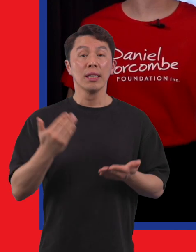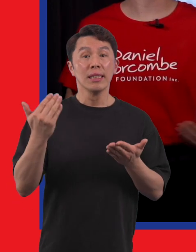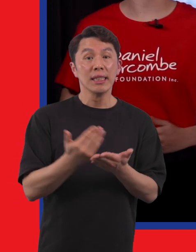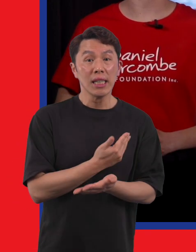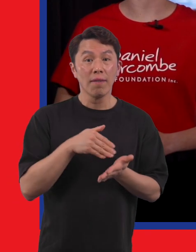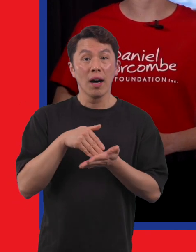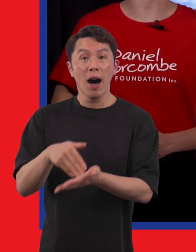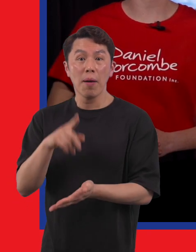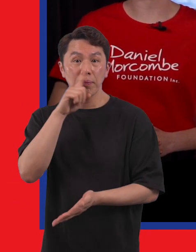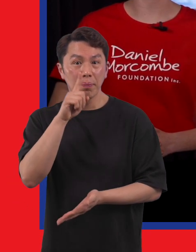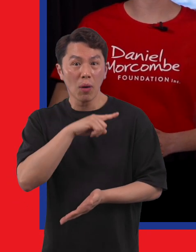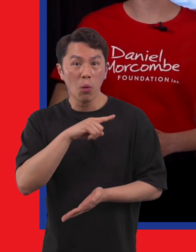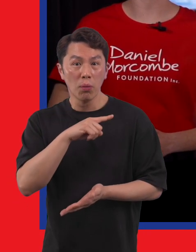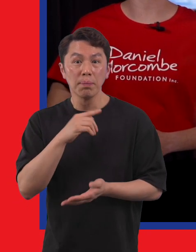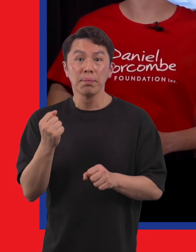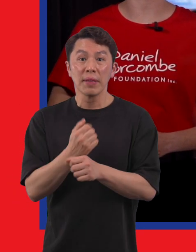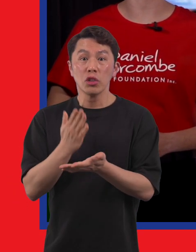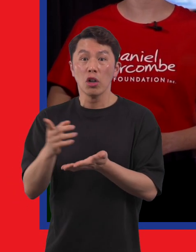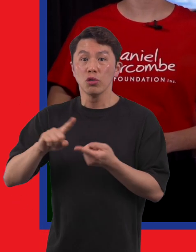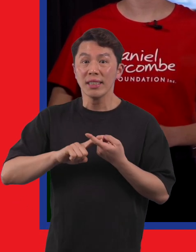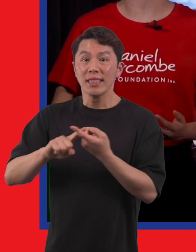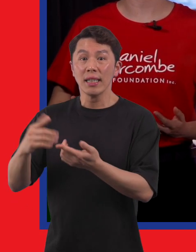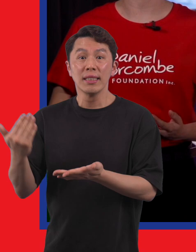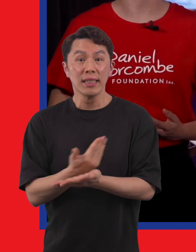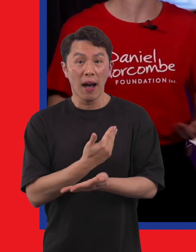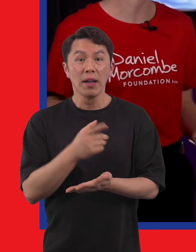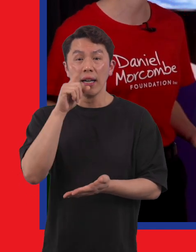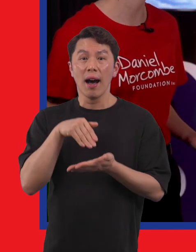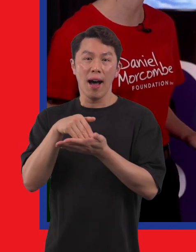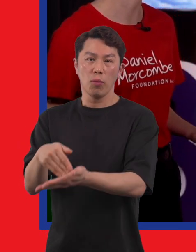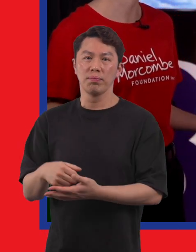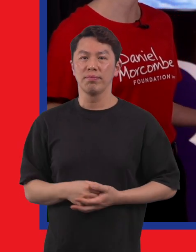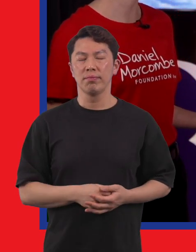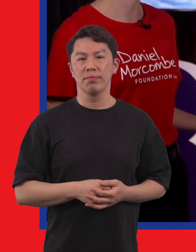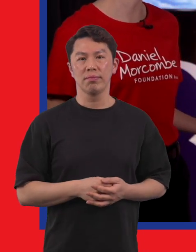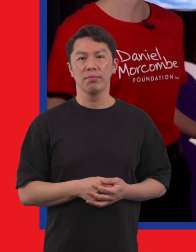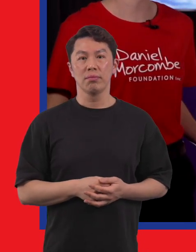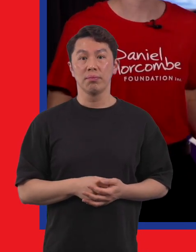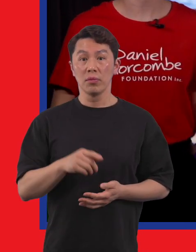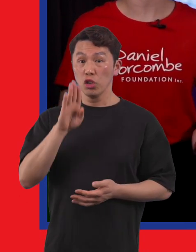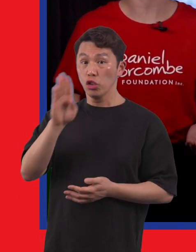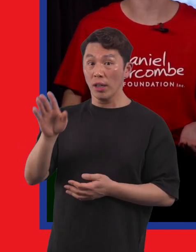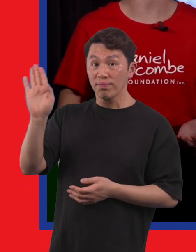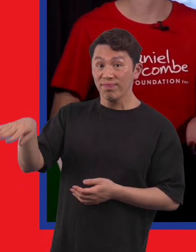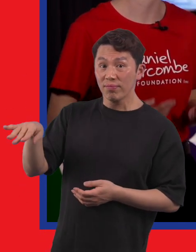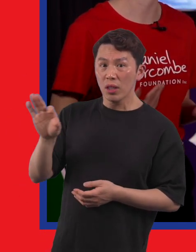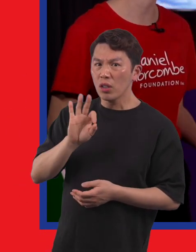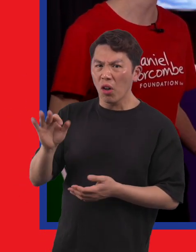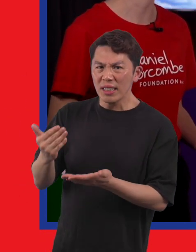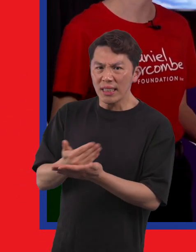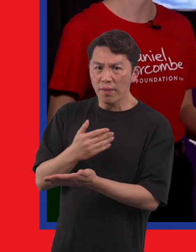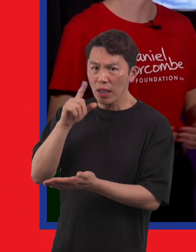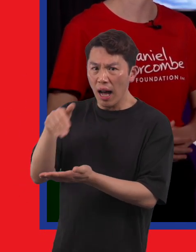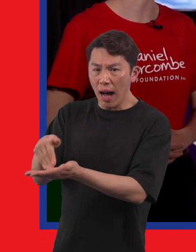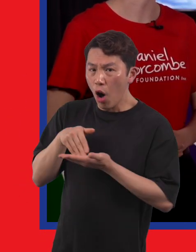Safety helpers will support you in staying safe or getting help. You might say, I have a problem, can I please talk to you? Or, I feel